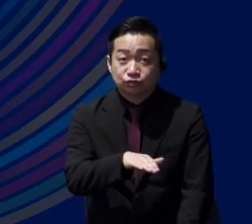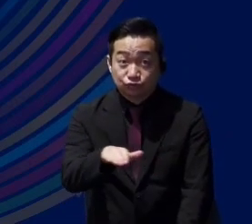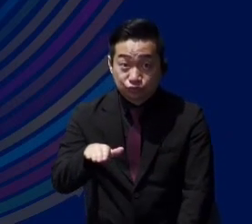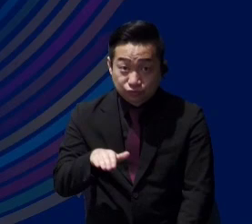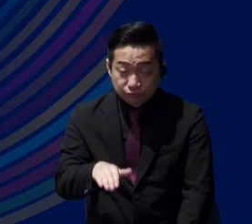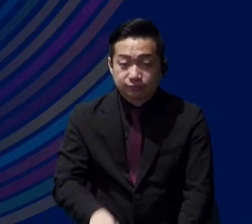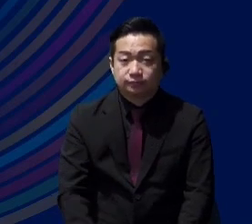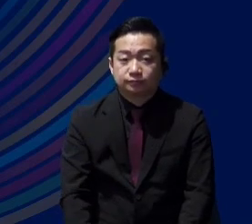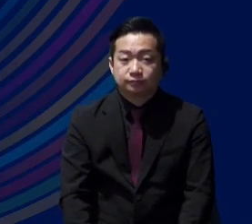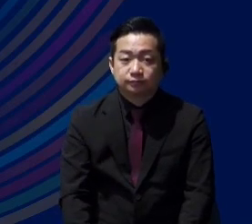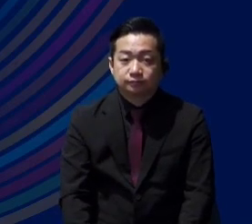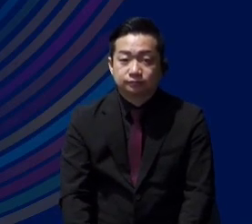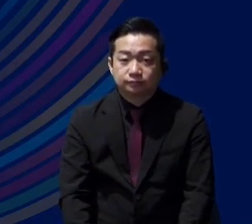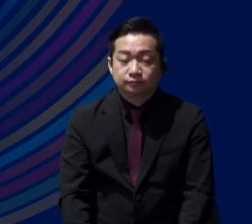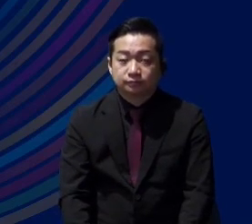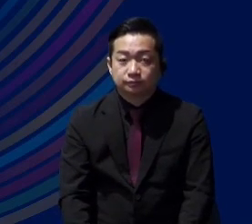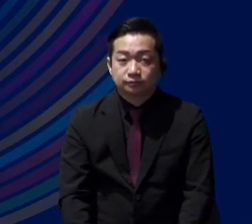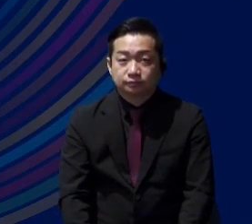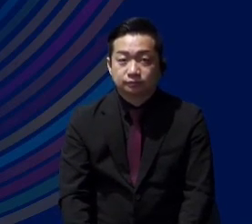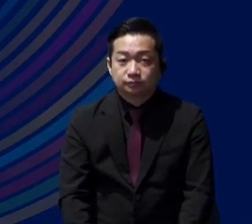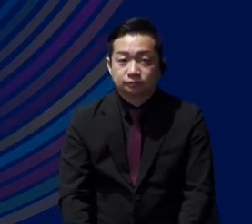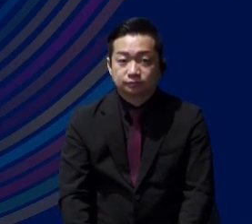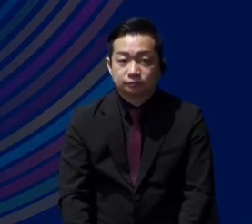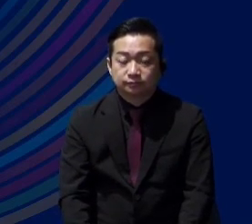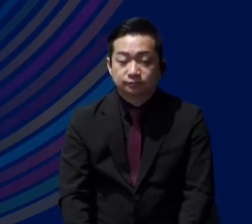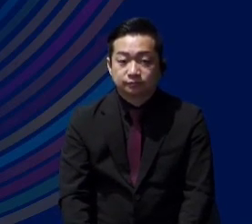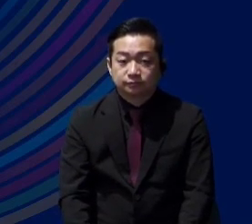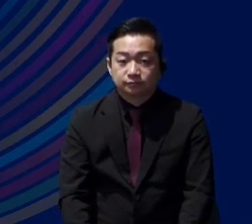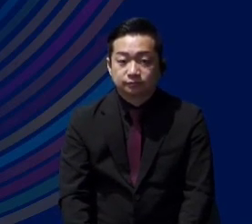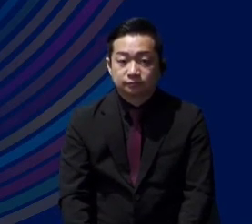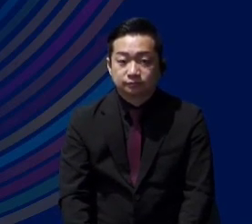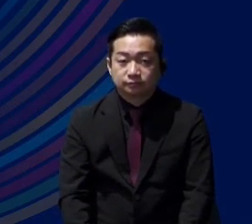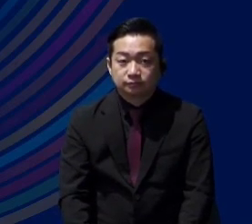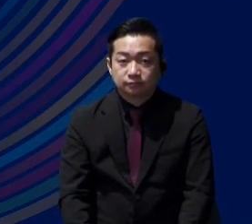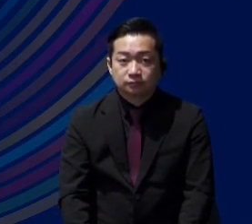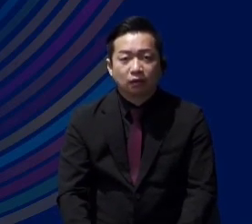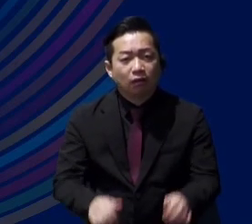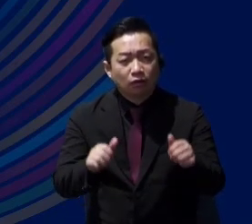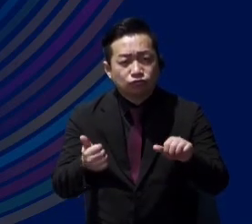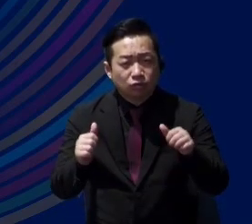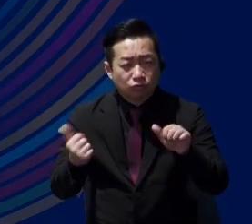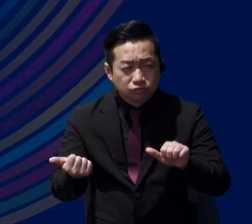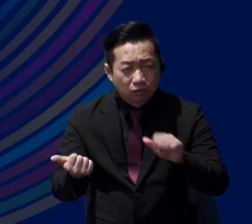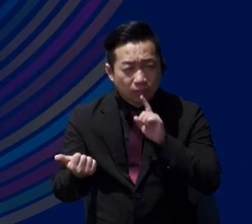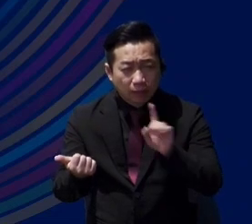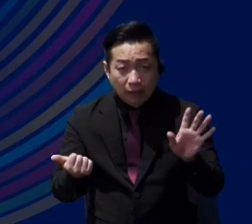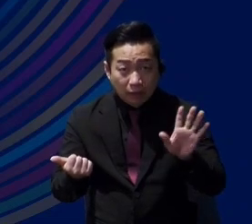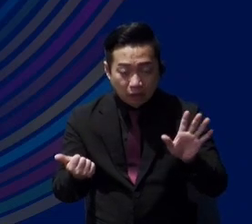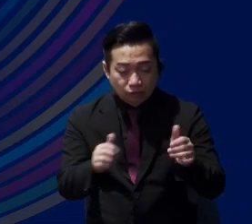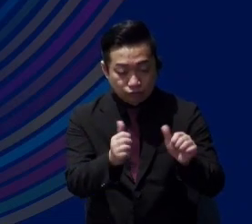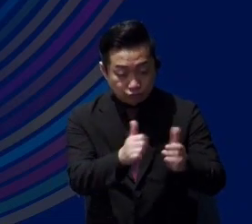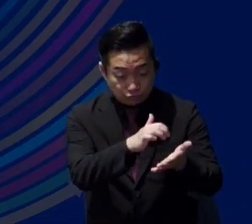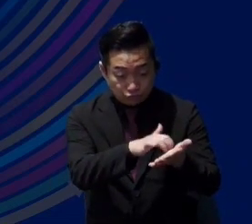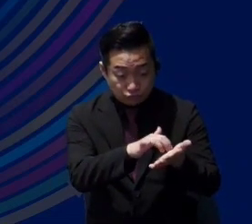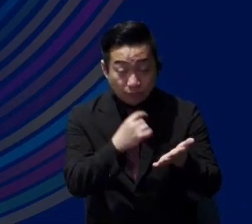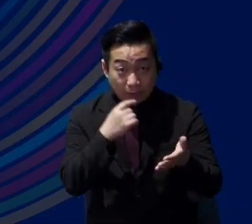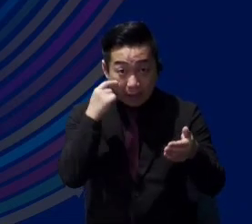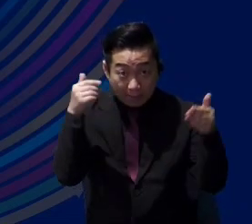death number, because usually if we look to the number of the deaths, just all